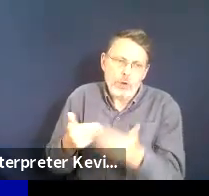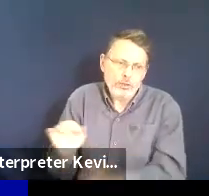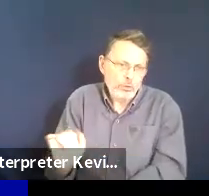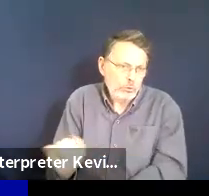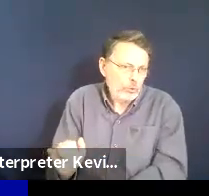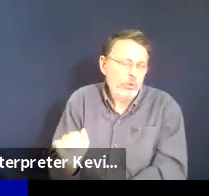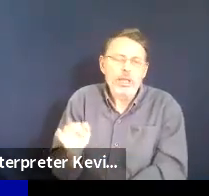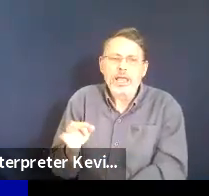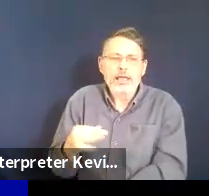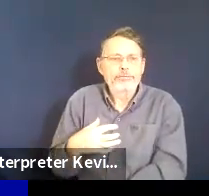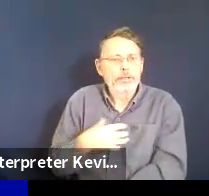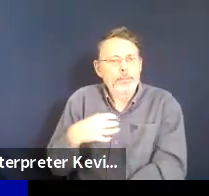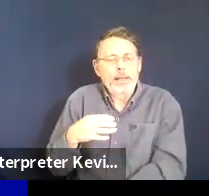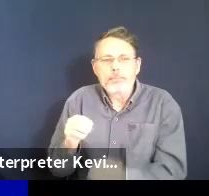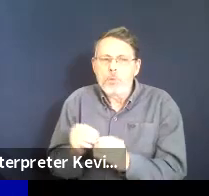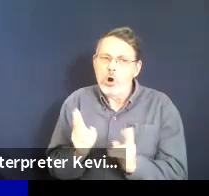complaints that have more urgent